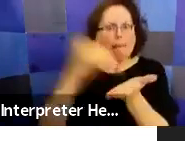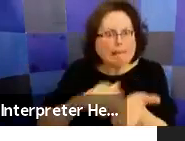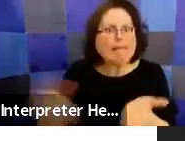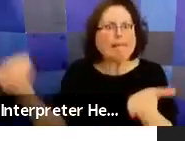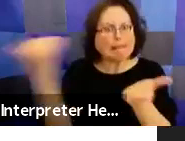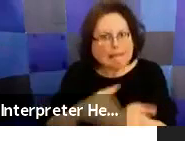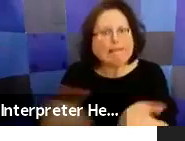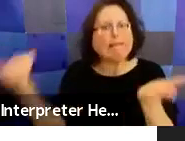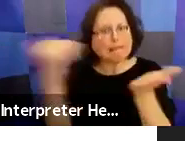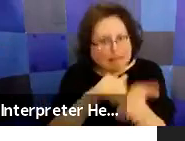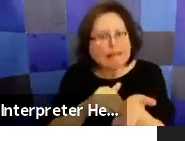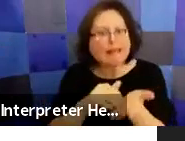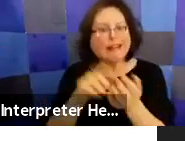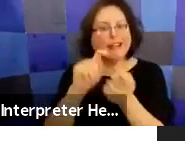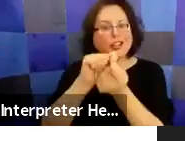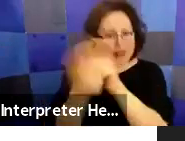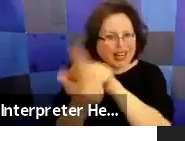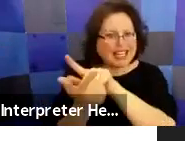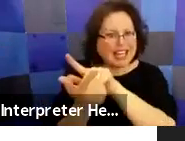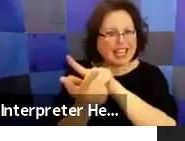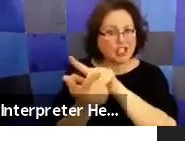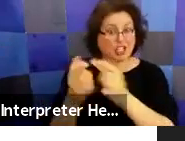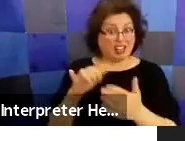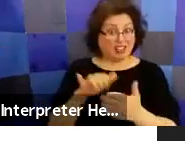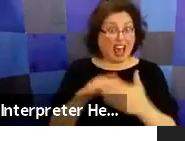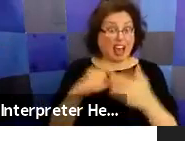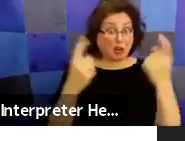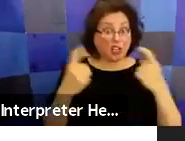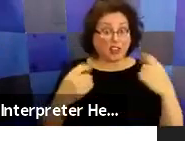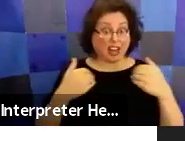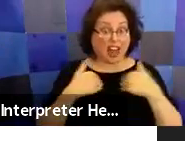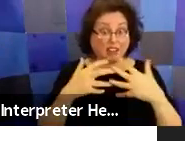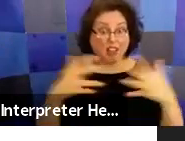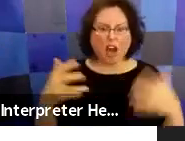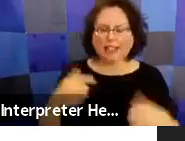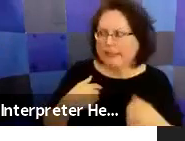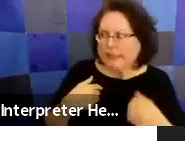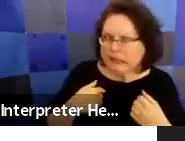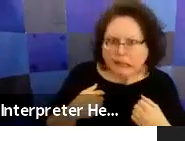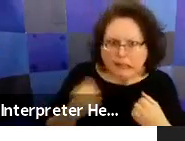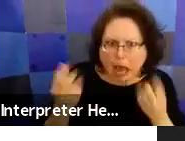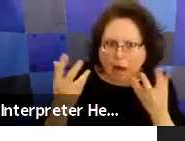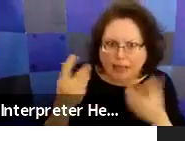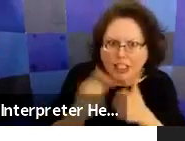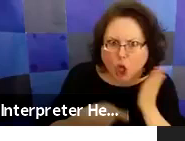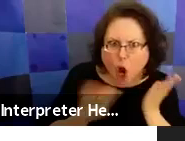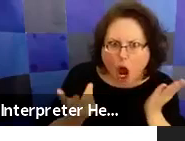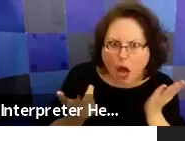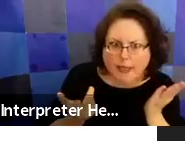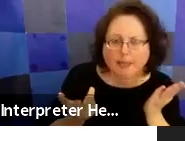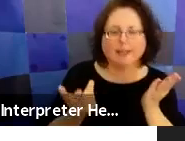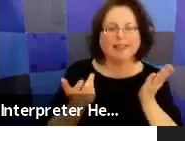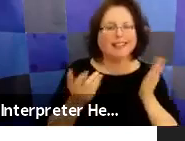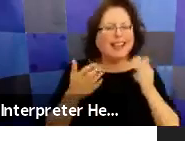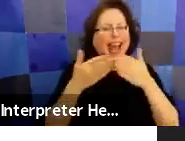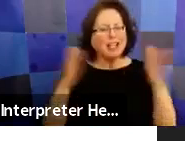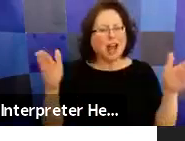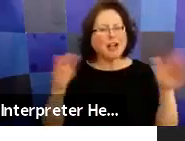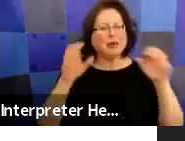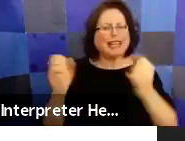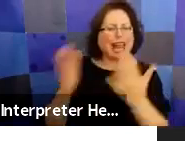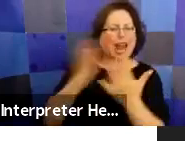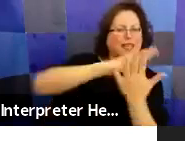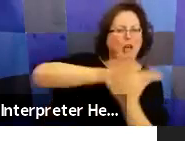And translation, one of the questions I get a lot is like, how much does this cost? And generally, translation can range